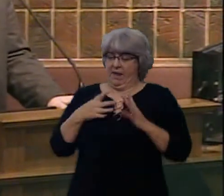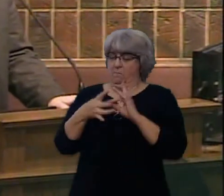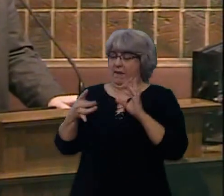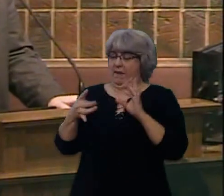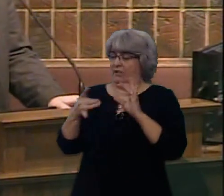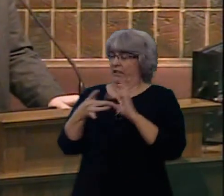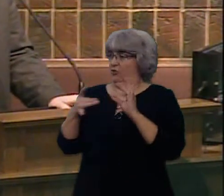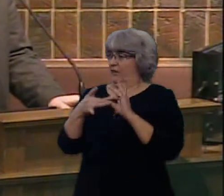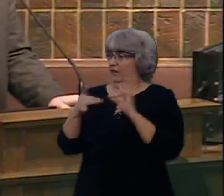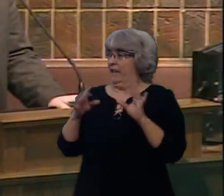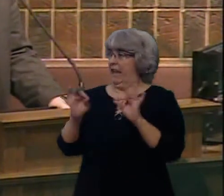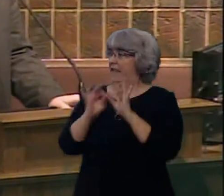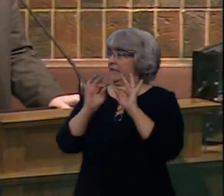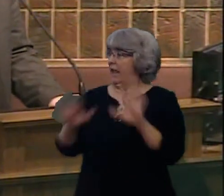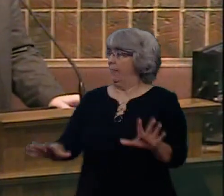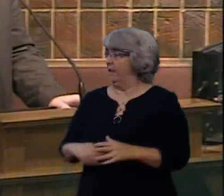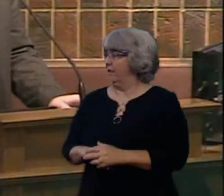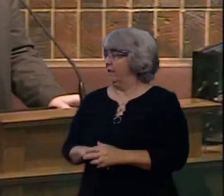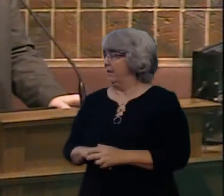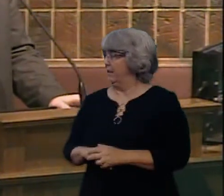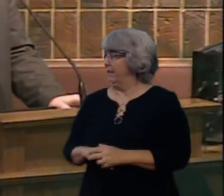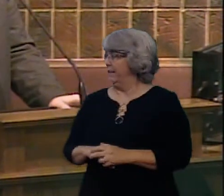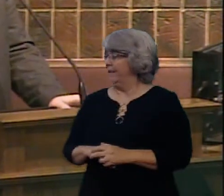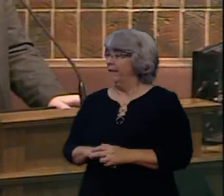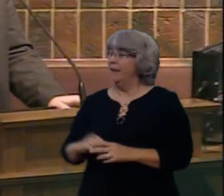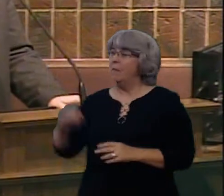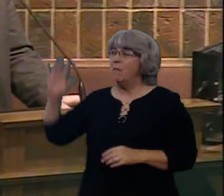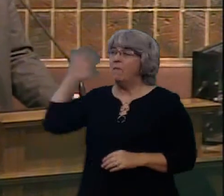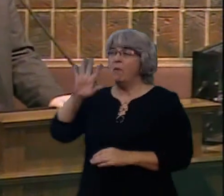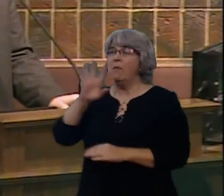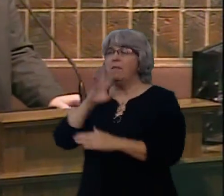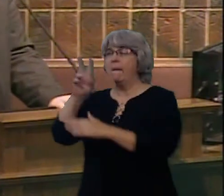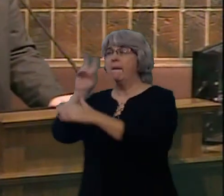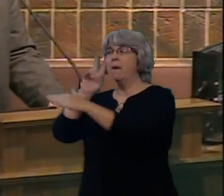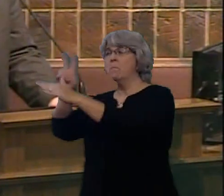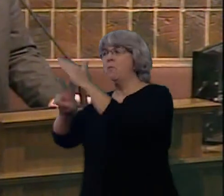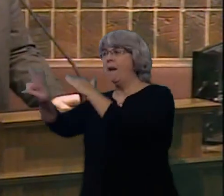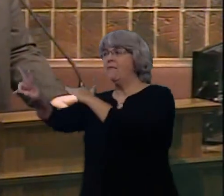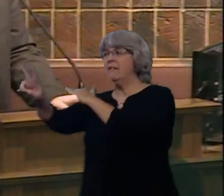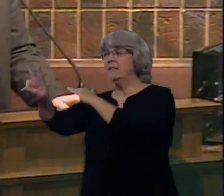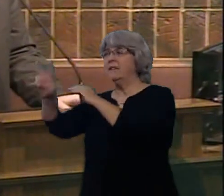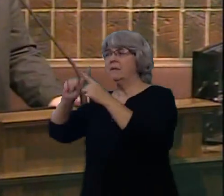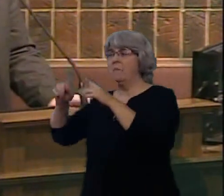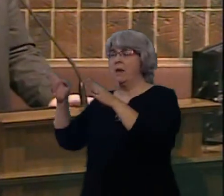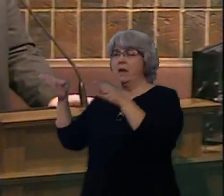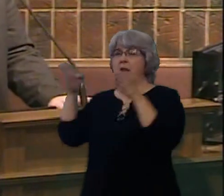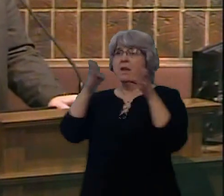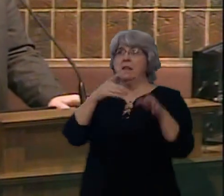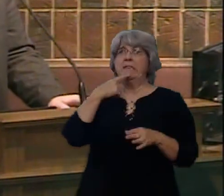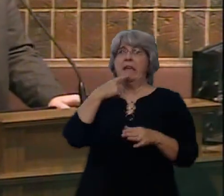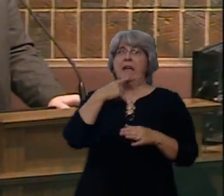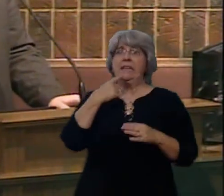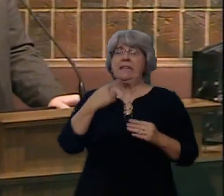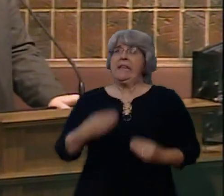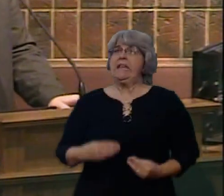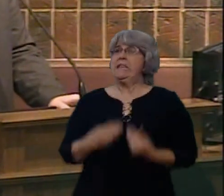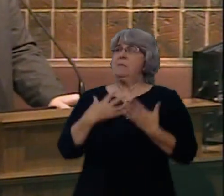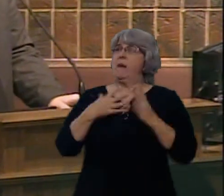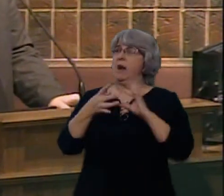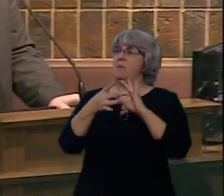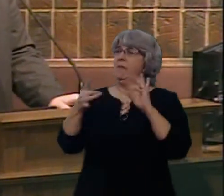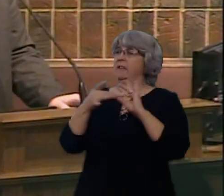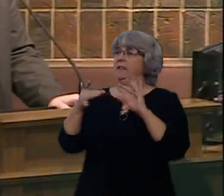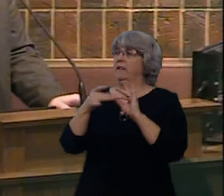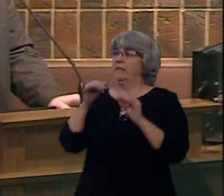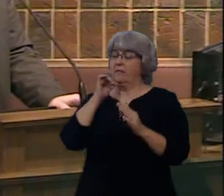very good application for us today. Do not count inspired messages as nothing. Don't think it insignificant that we